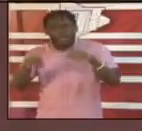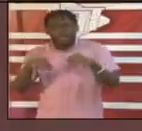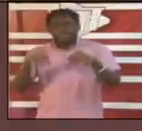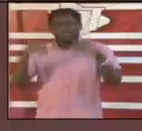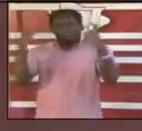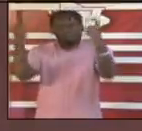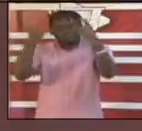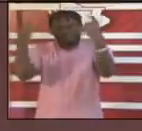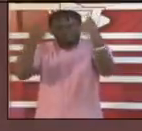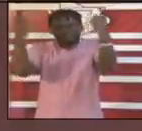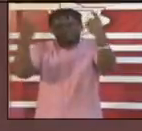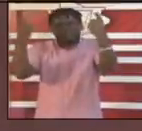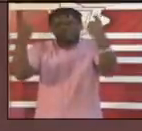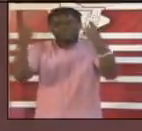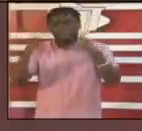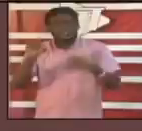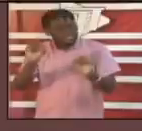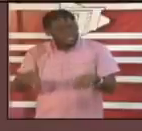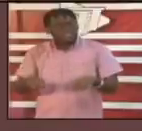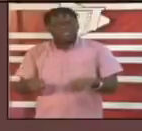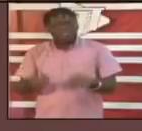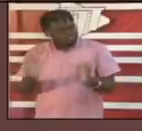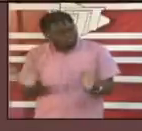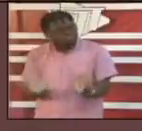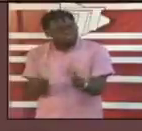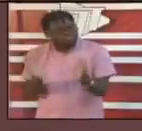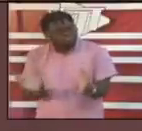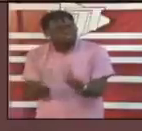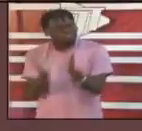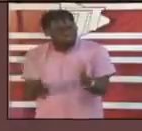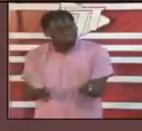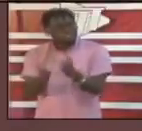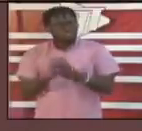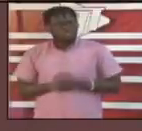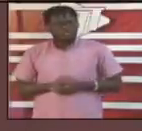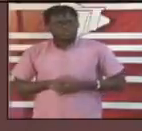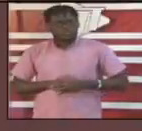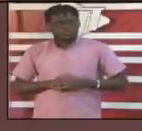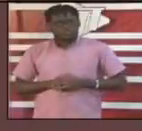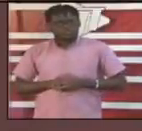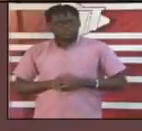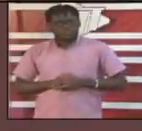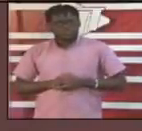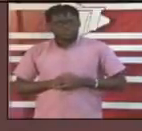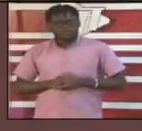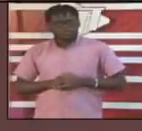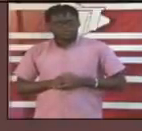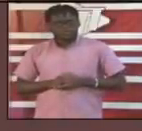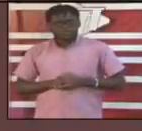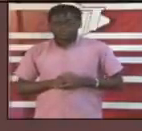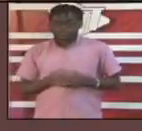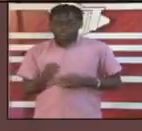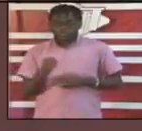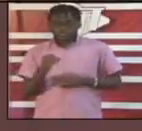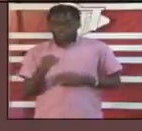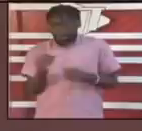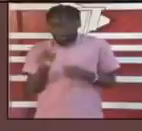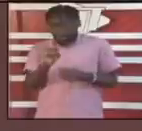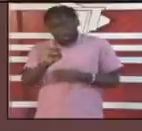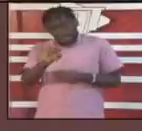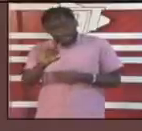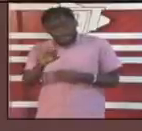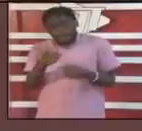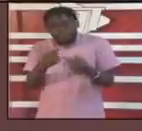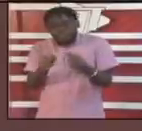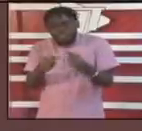an exam tests your knowledge on a particular topic. So if you don't get it the first time,